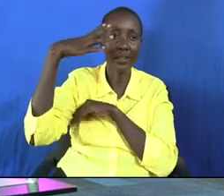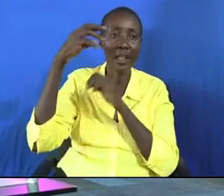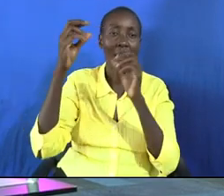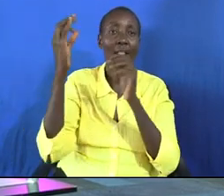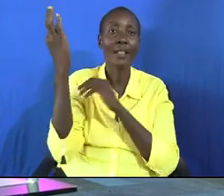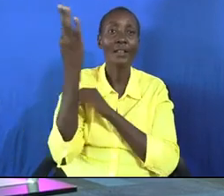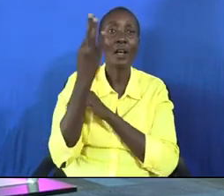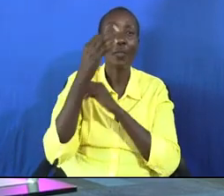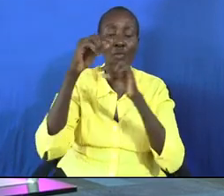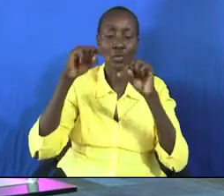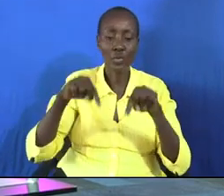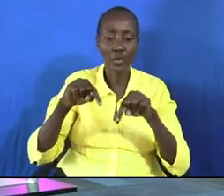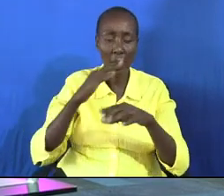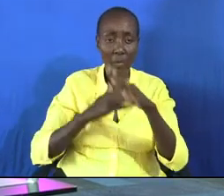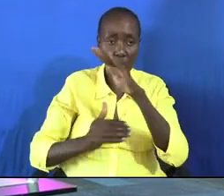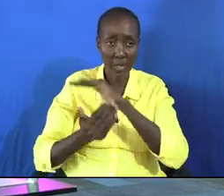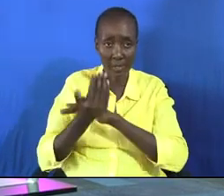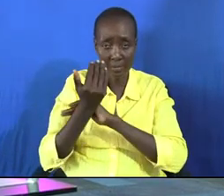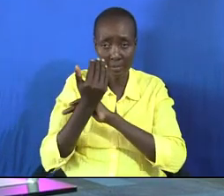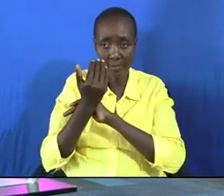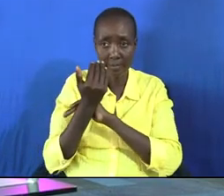my sermon this morning.